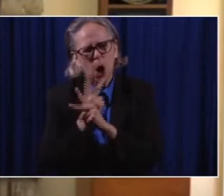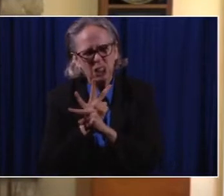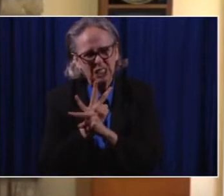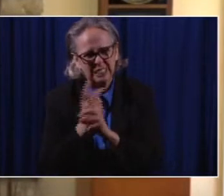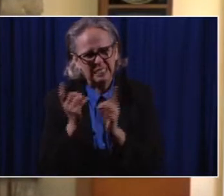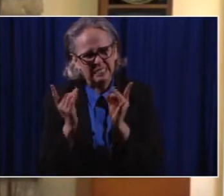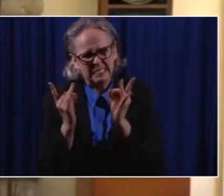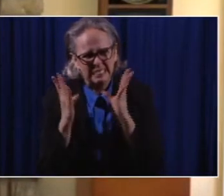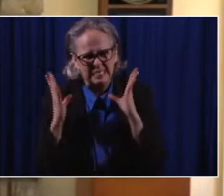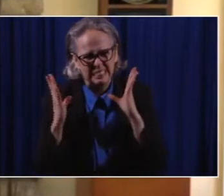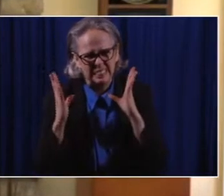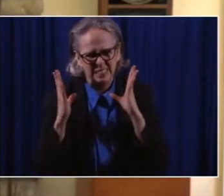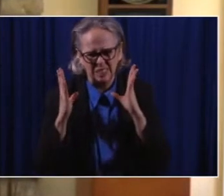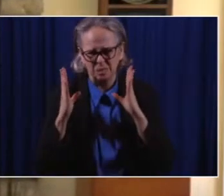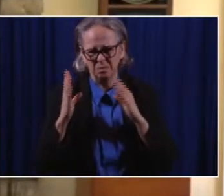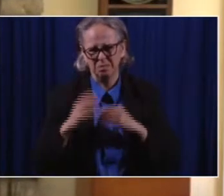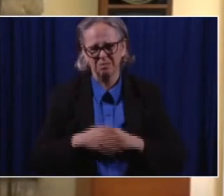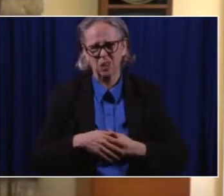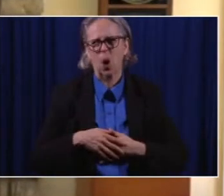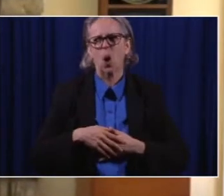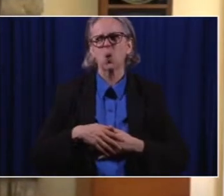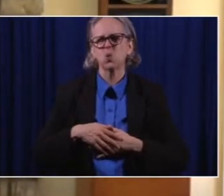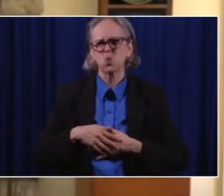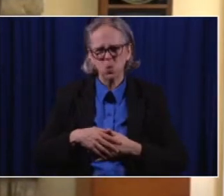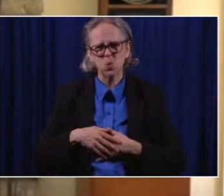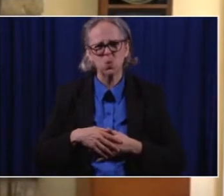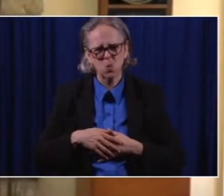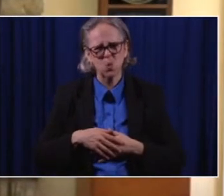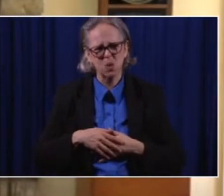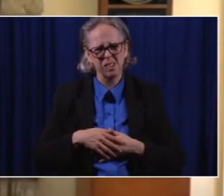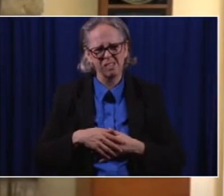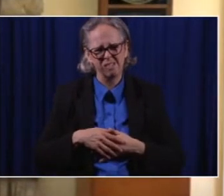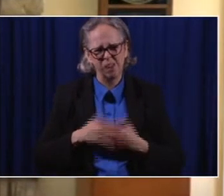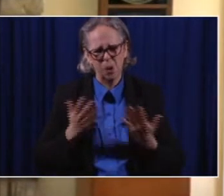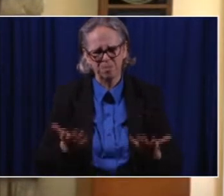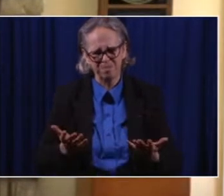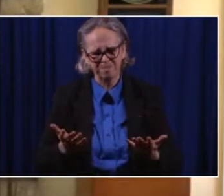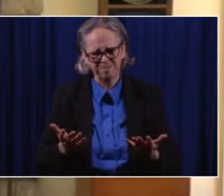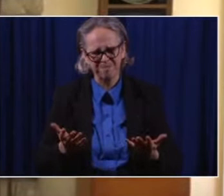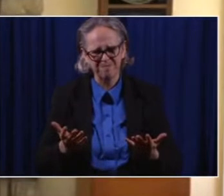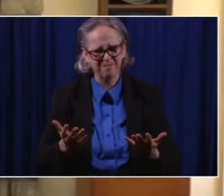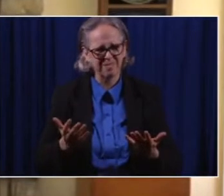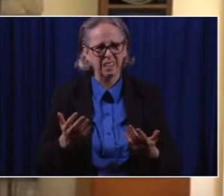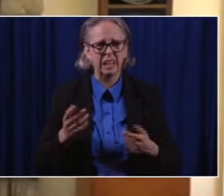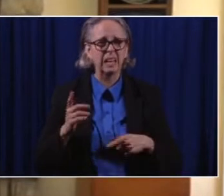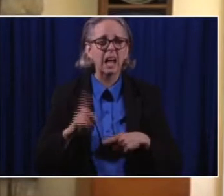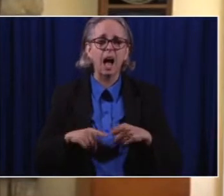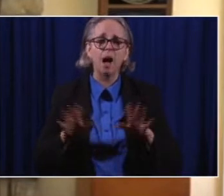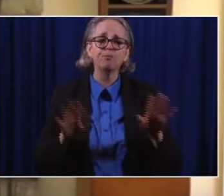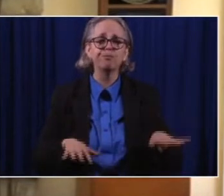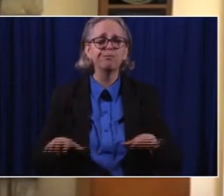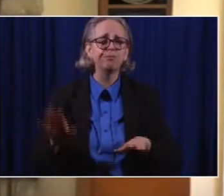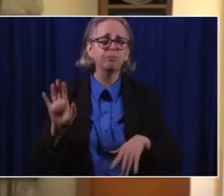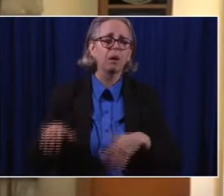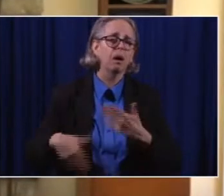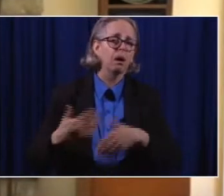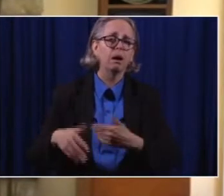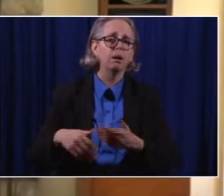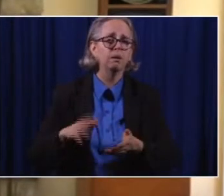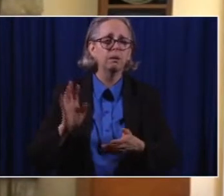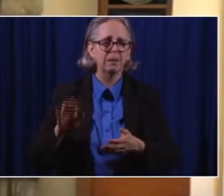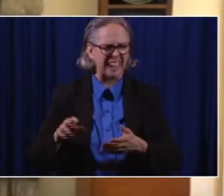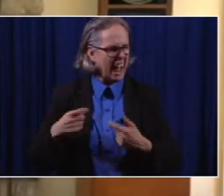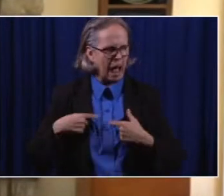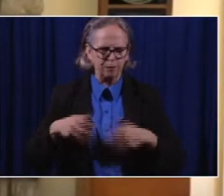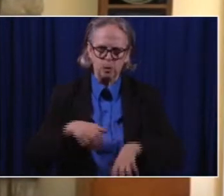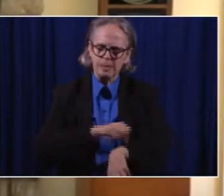massive amount, and we're going to have to take the actions that need to be taken. But the things we